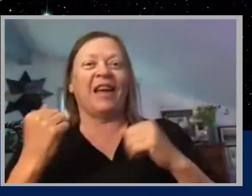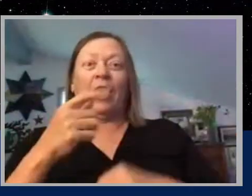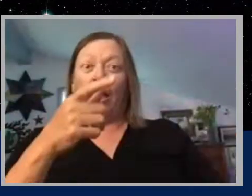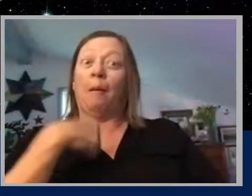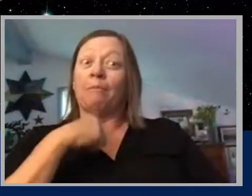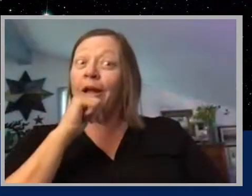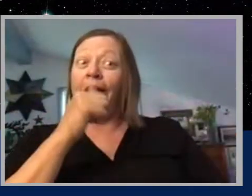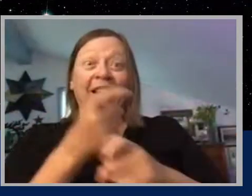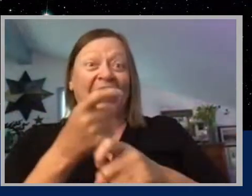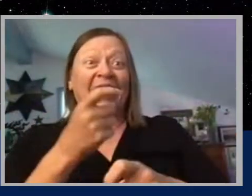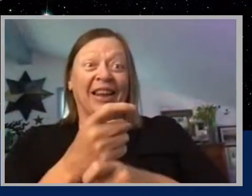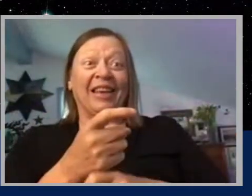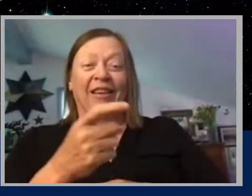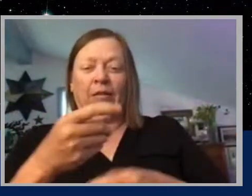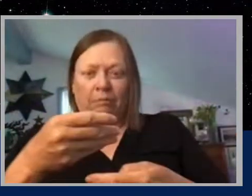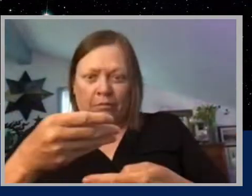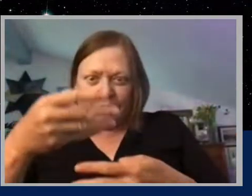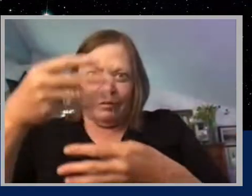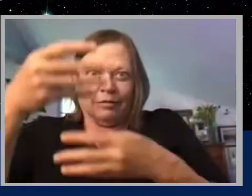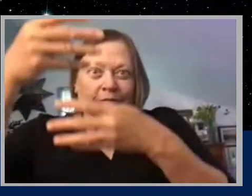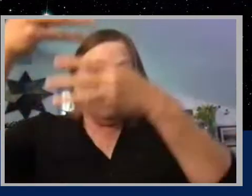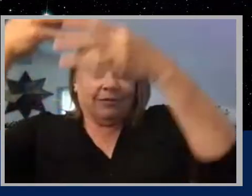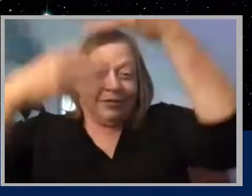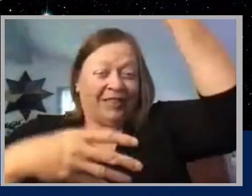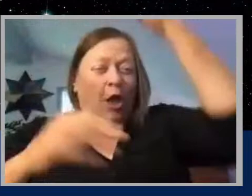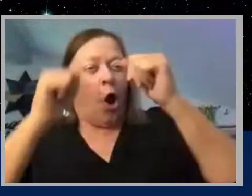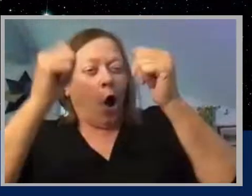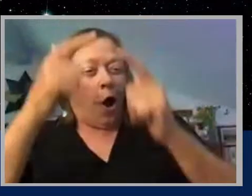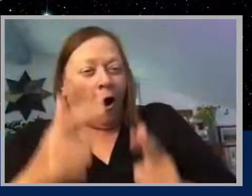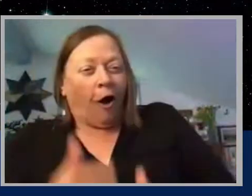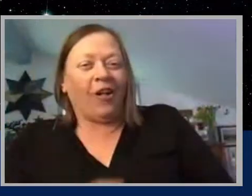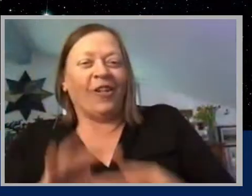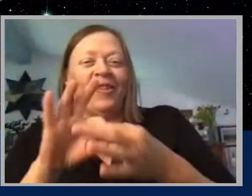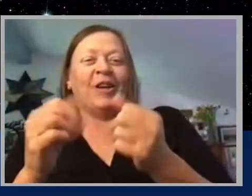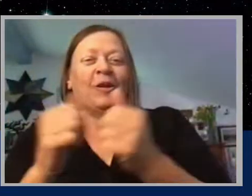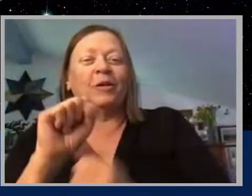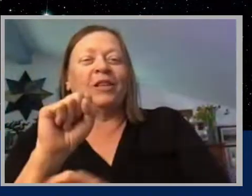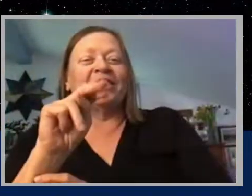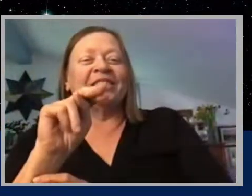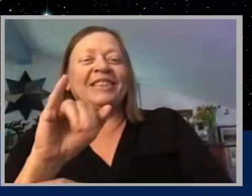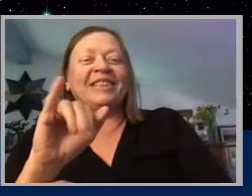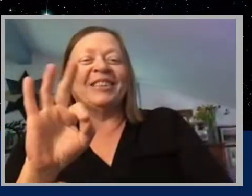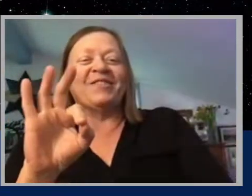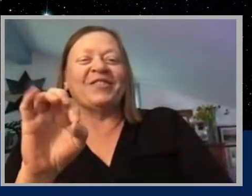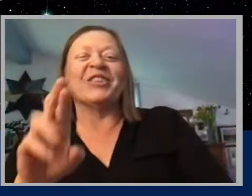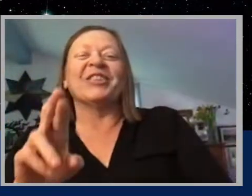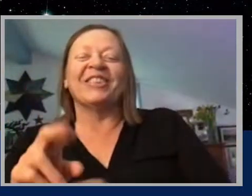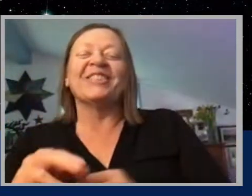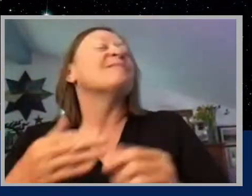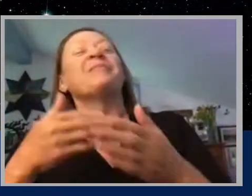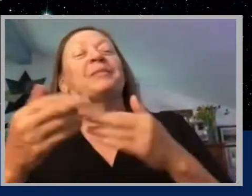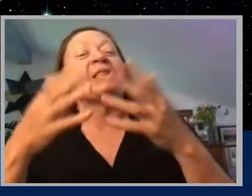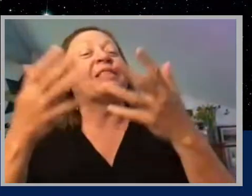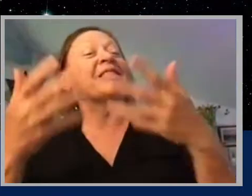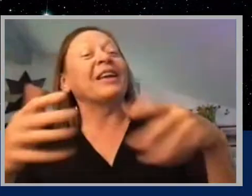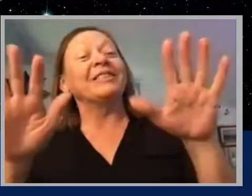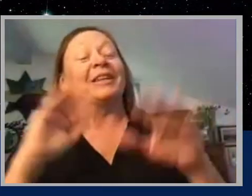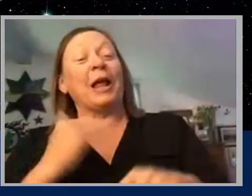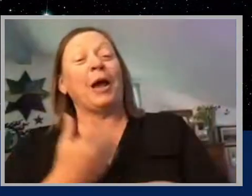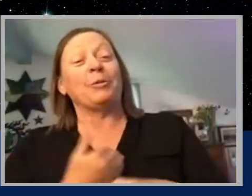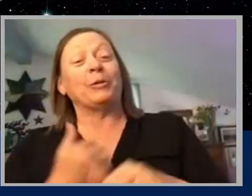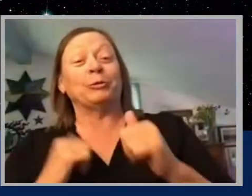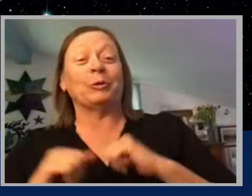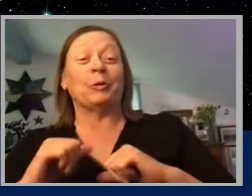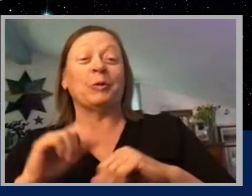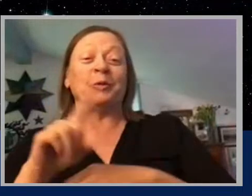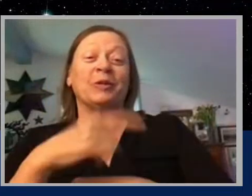hold my phone up, but you should see my phone that has so many questions. But that is going to bring us to the end of our show today. Sam and Lily, thank